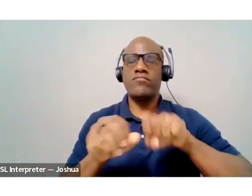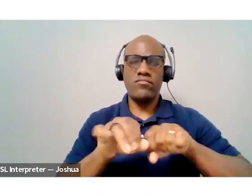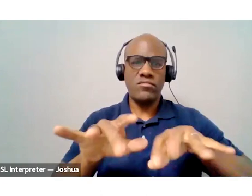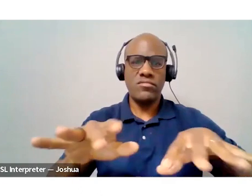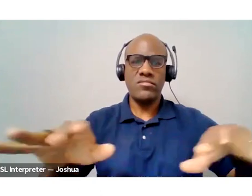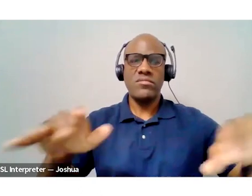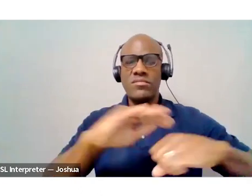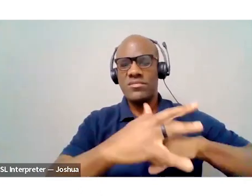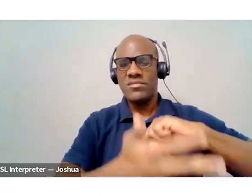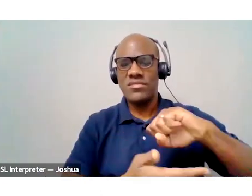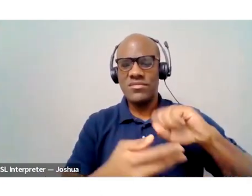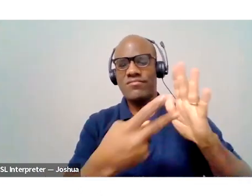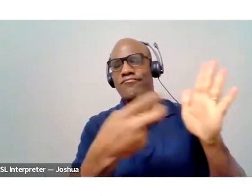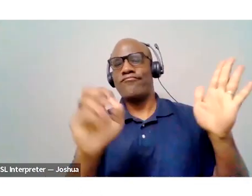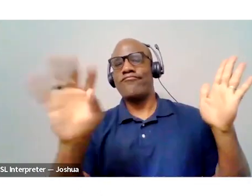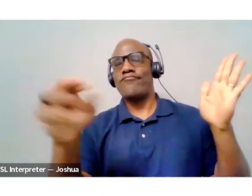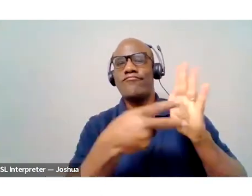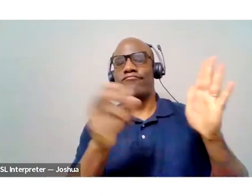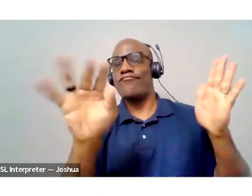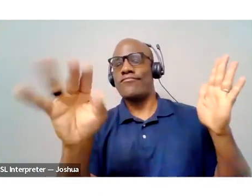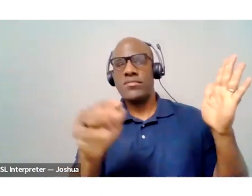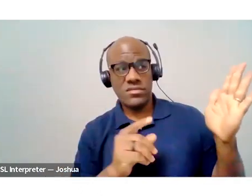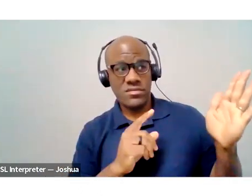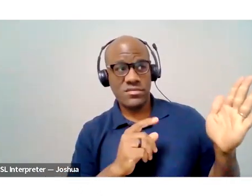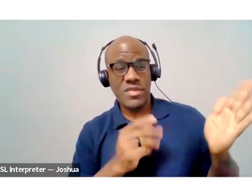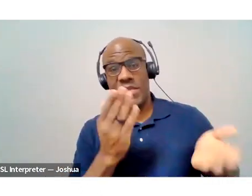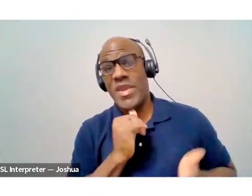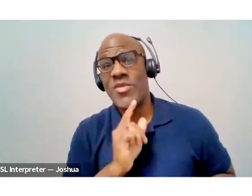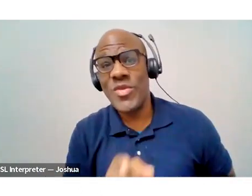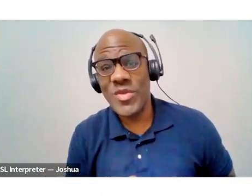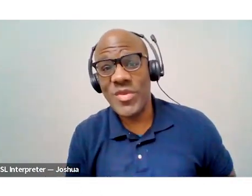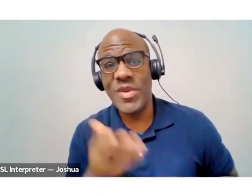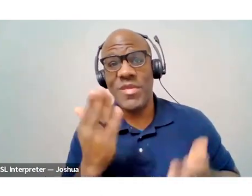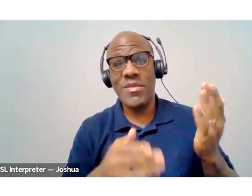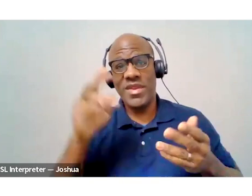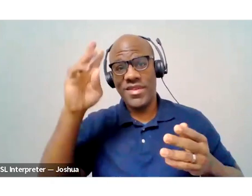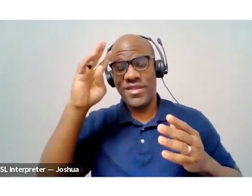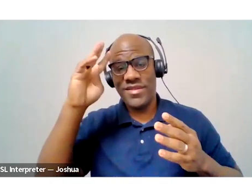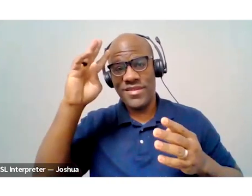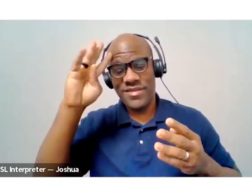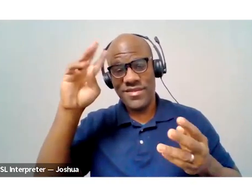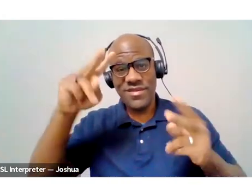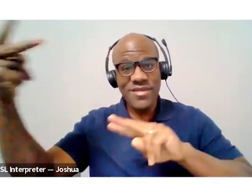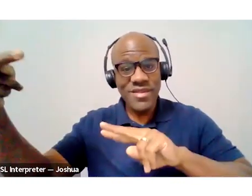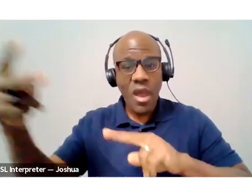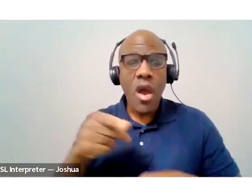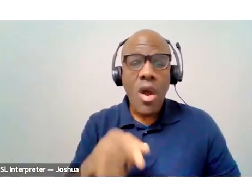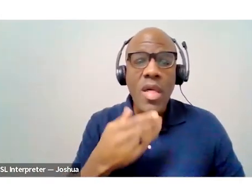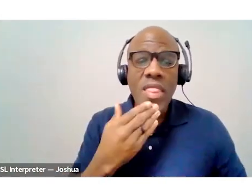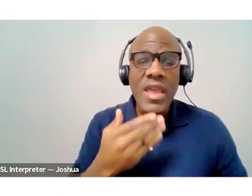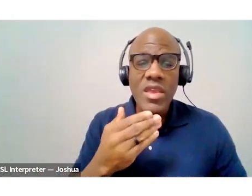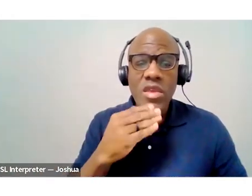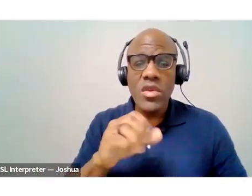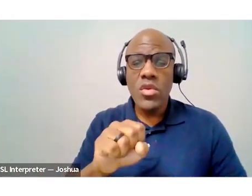is not the case. Oh, I think folks are putting things. Oh, Ibn Arabi. Thank you, Suleiman,